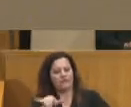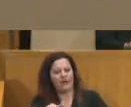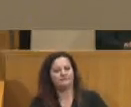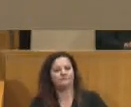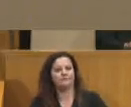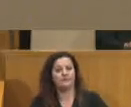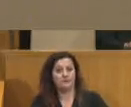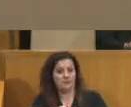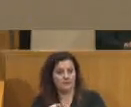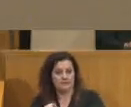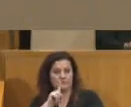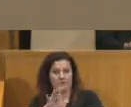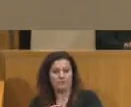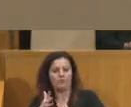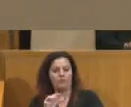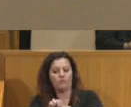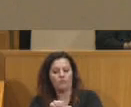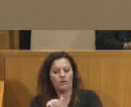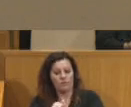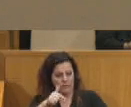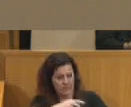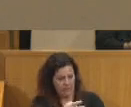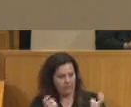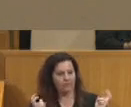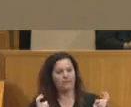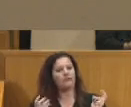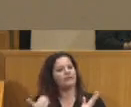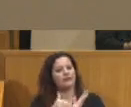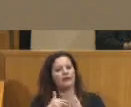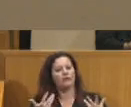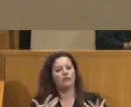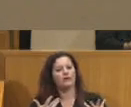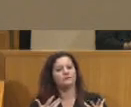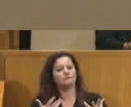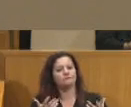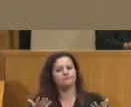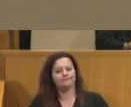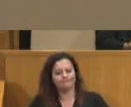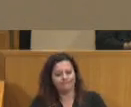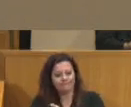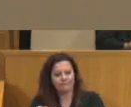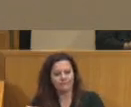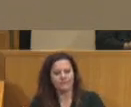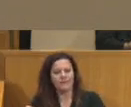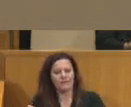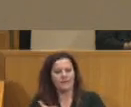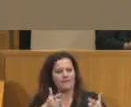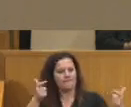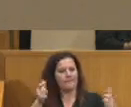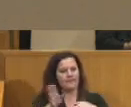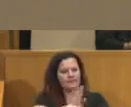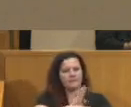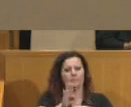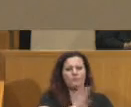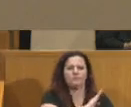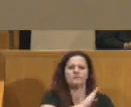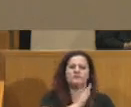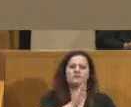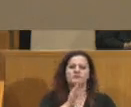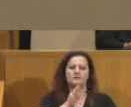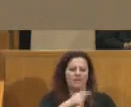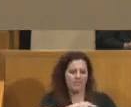Charlotte. I hear you. Some believe that small business owners and our MWB program,